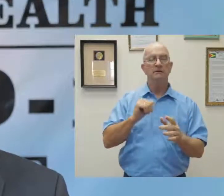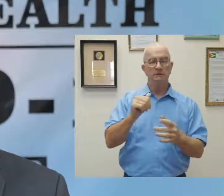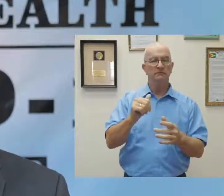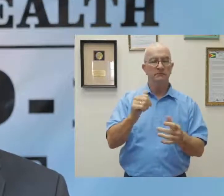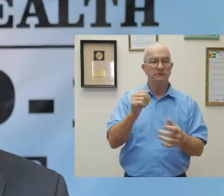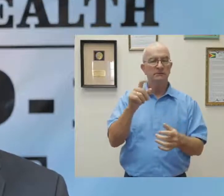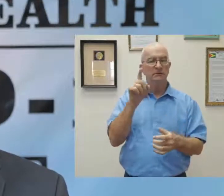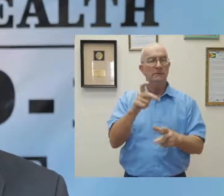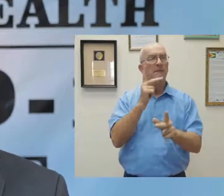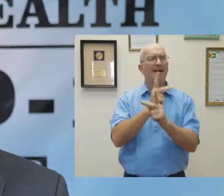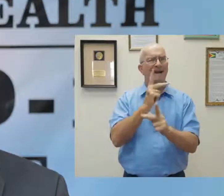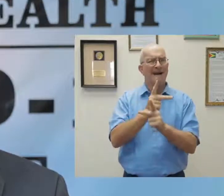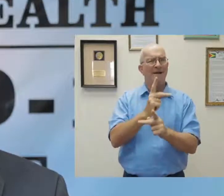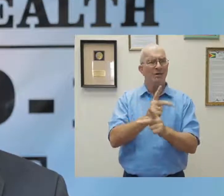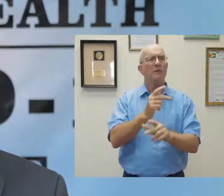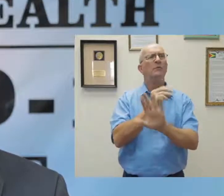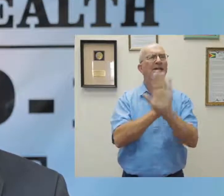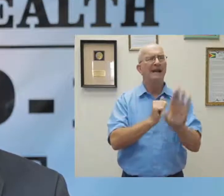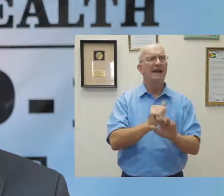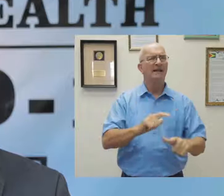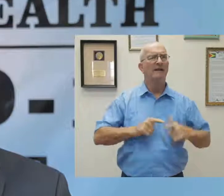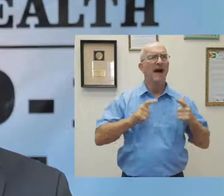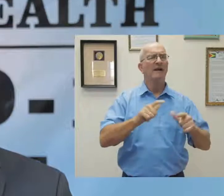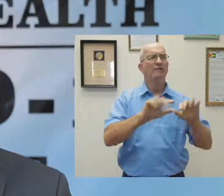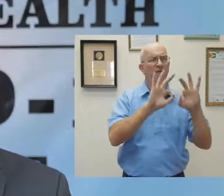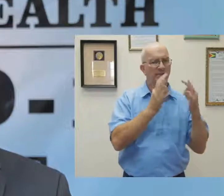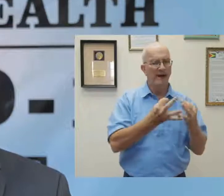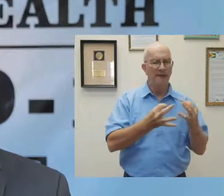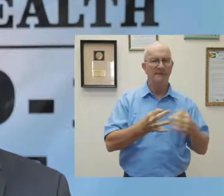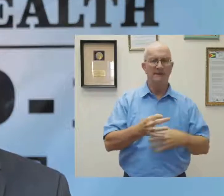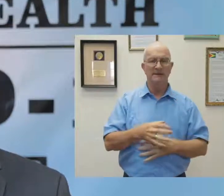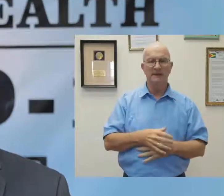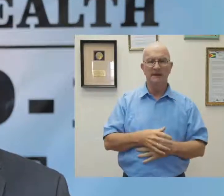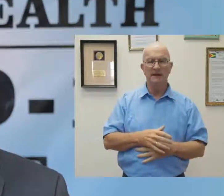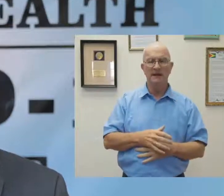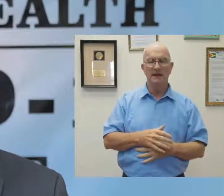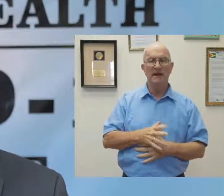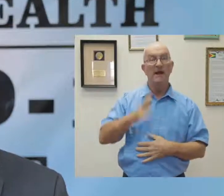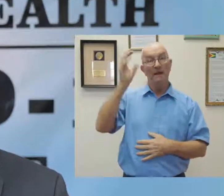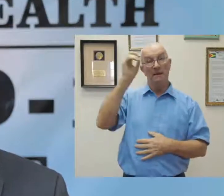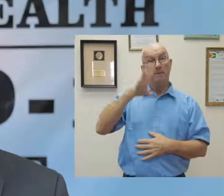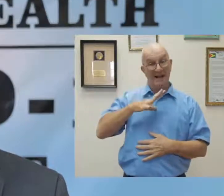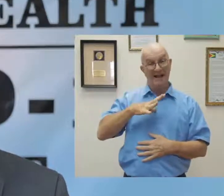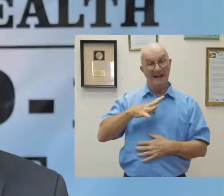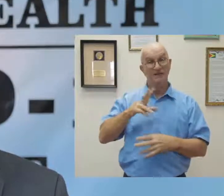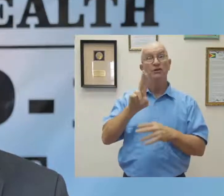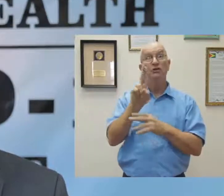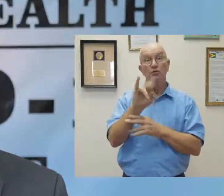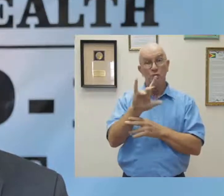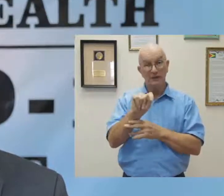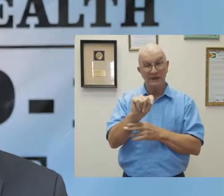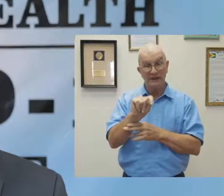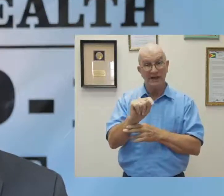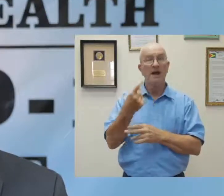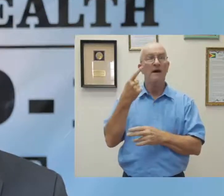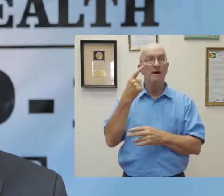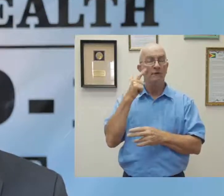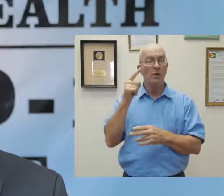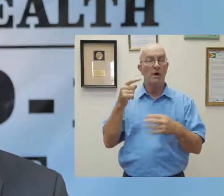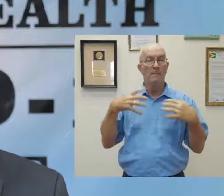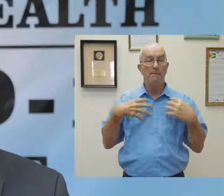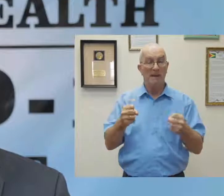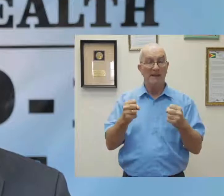for you and your loved ones. The Men's Health Unit of the Ministry of Public Health has not been idle during this